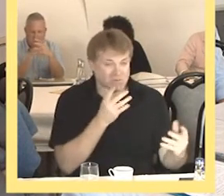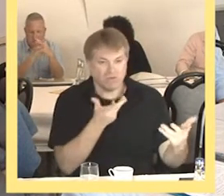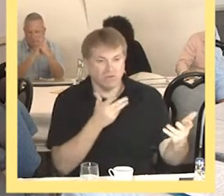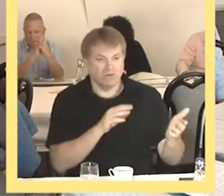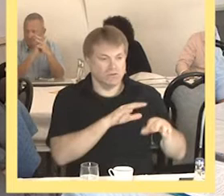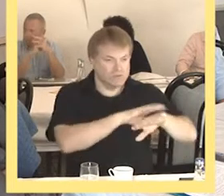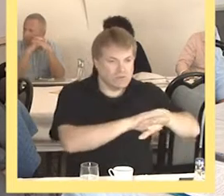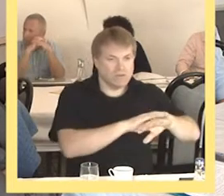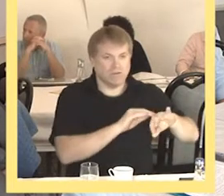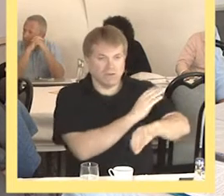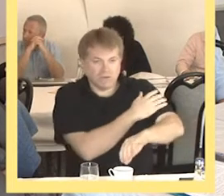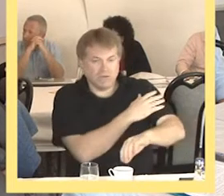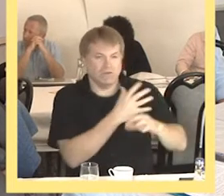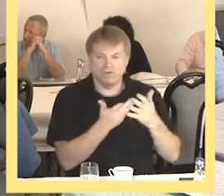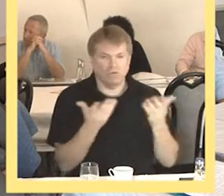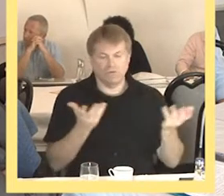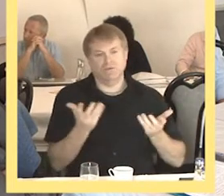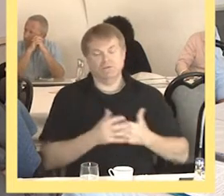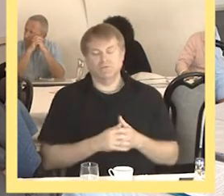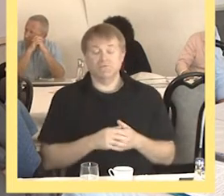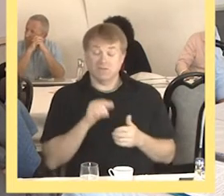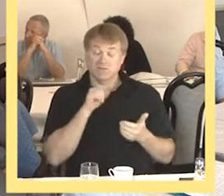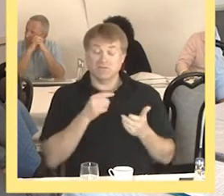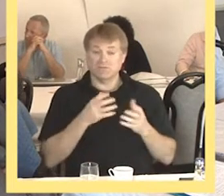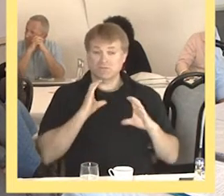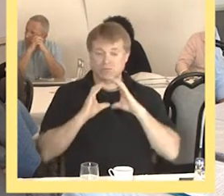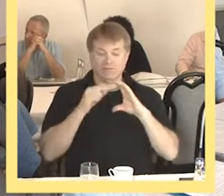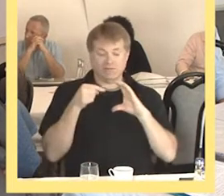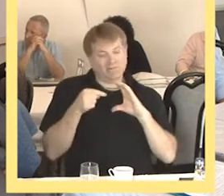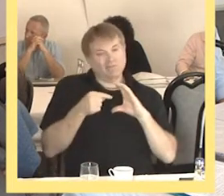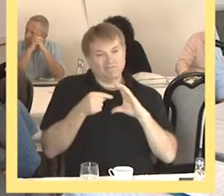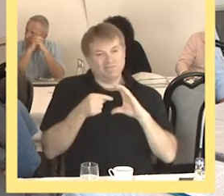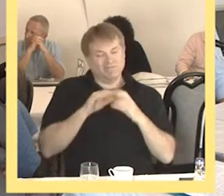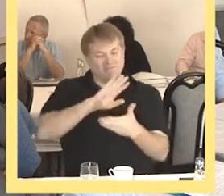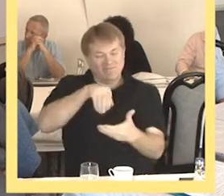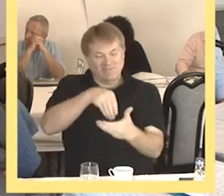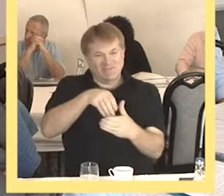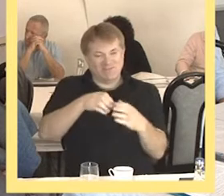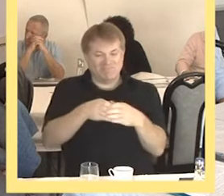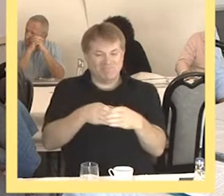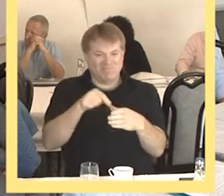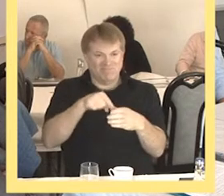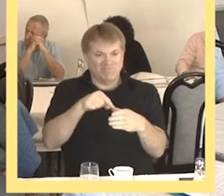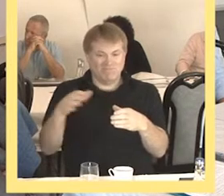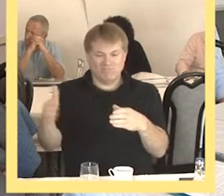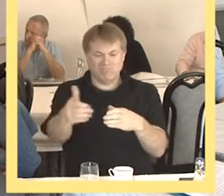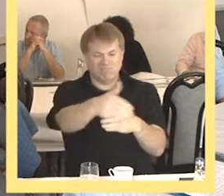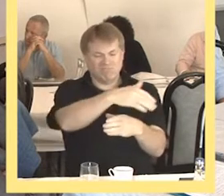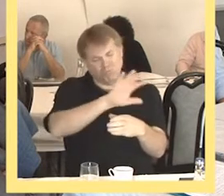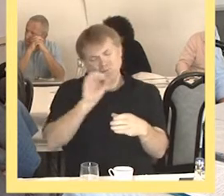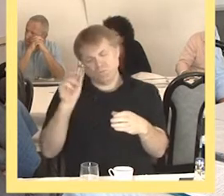And the third idea I personally take for me is this thinking of